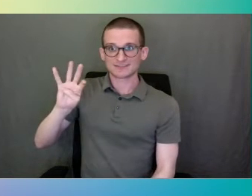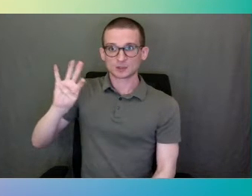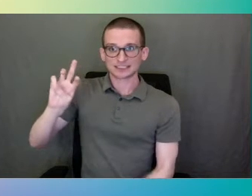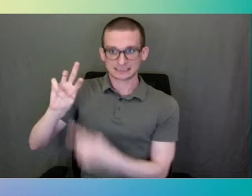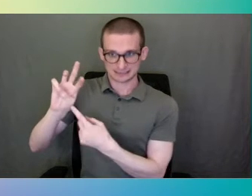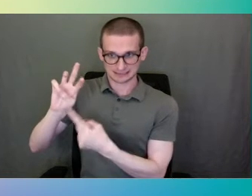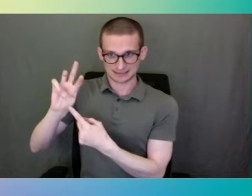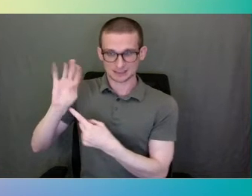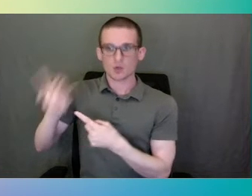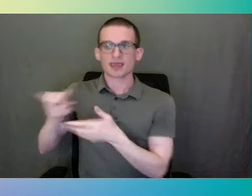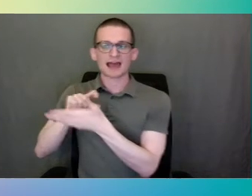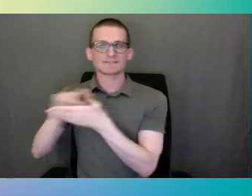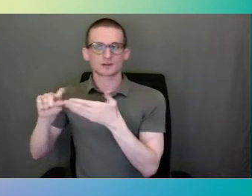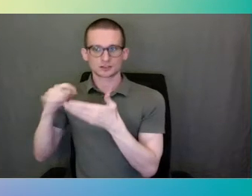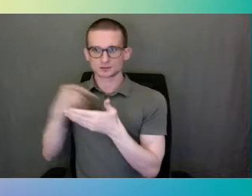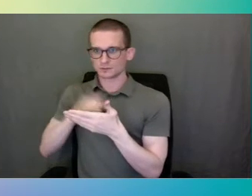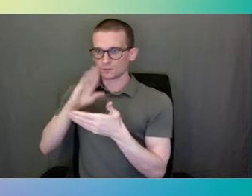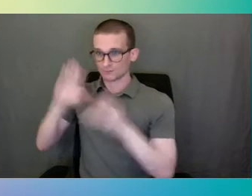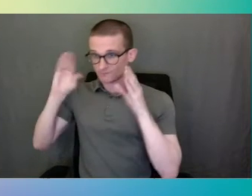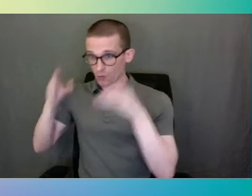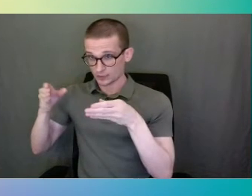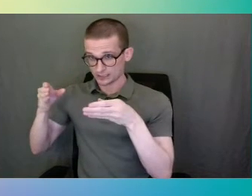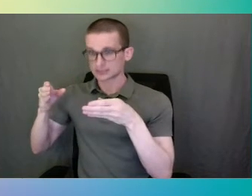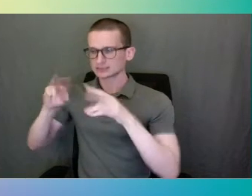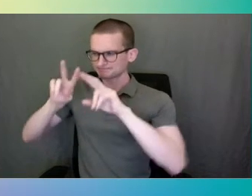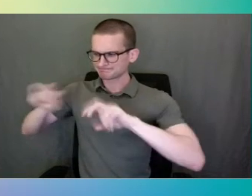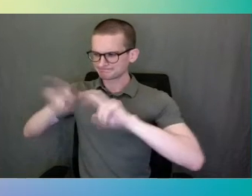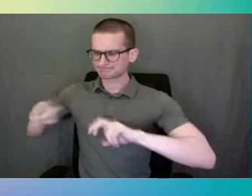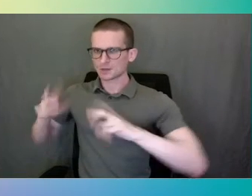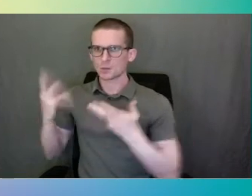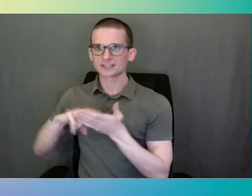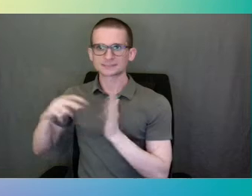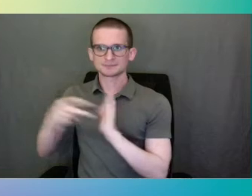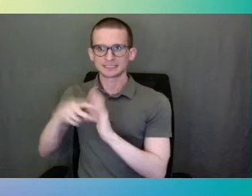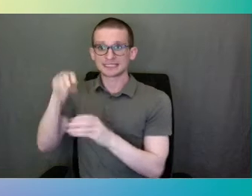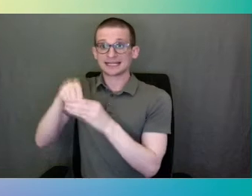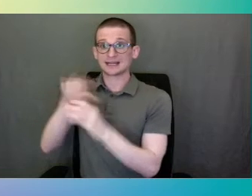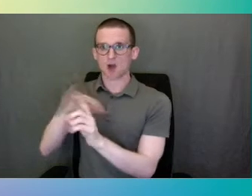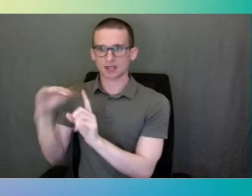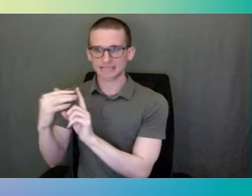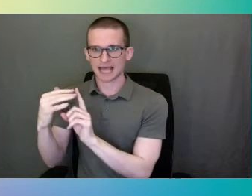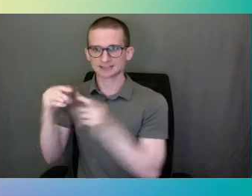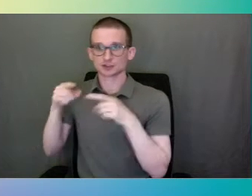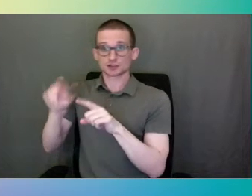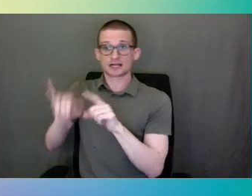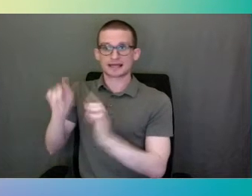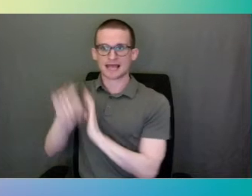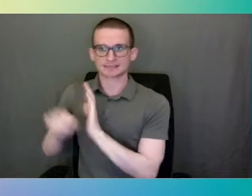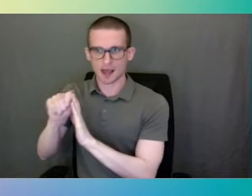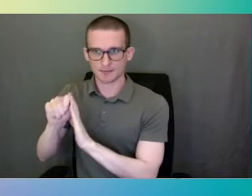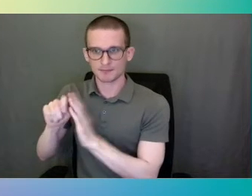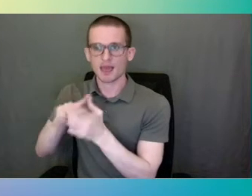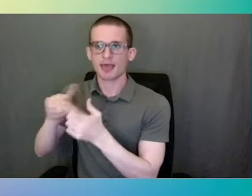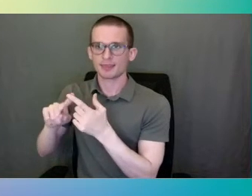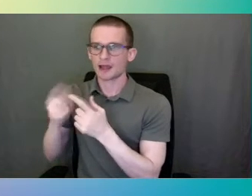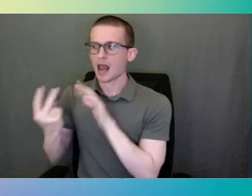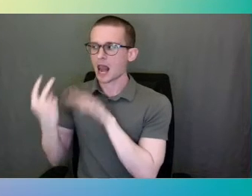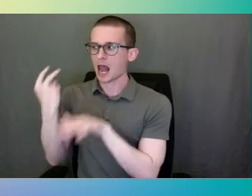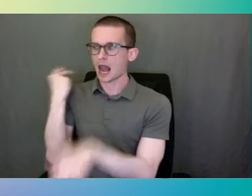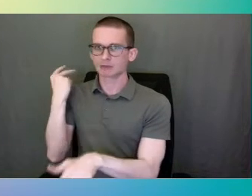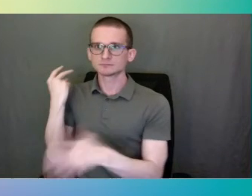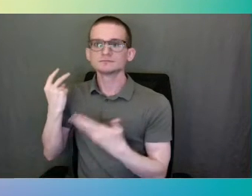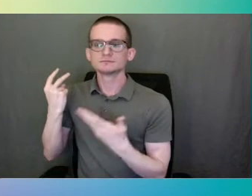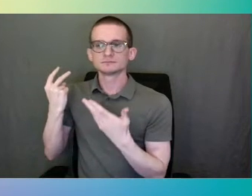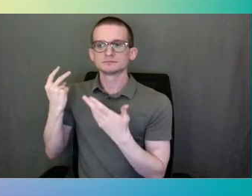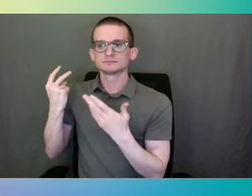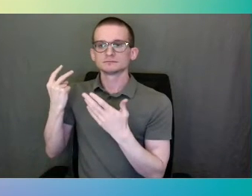we're going to focus on. We're going to look at what it meant in context and time, and then we're going to trace it through time to try to understand why